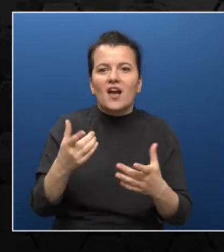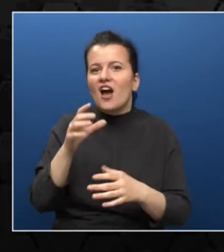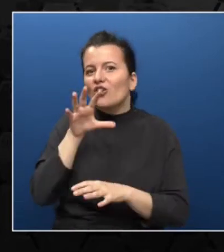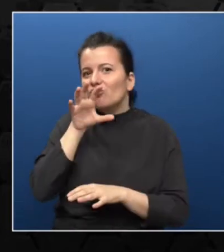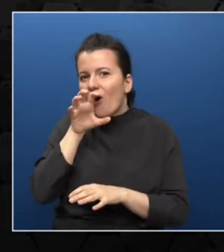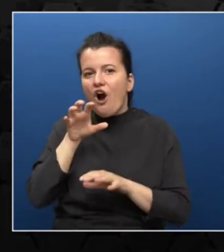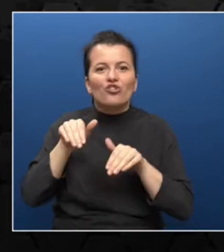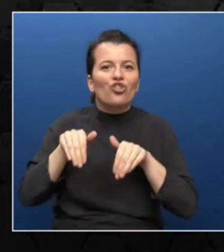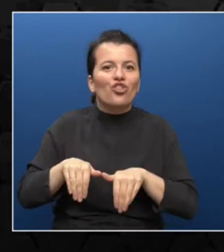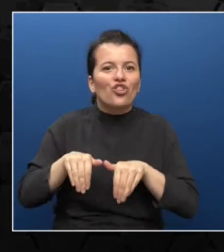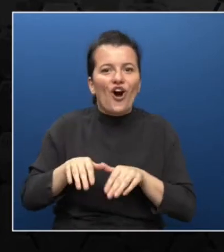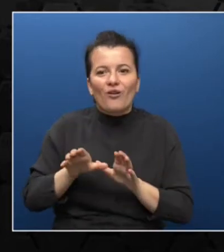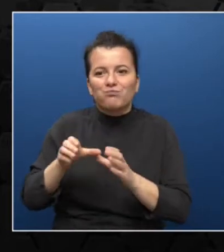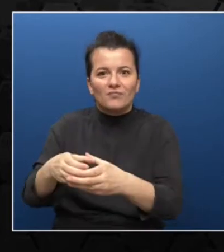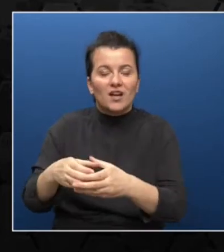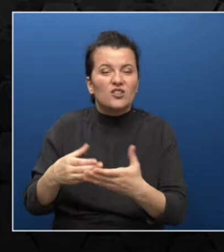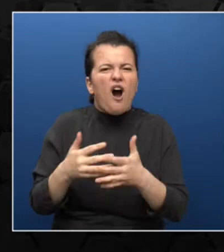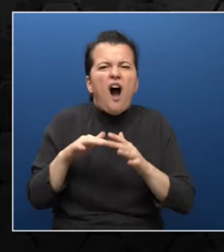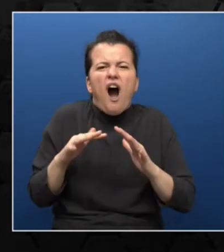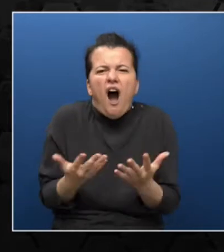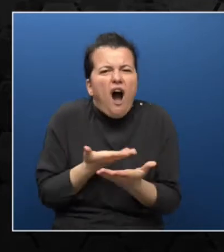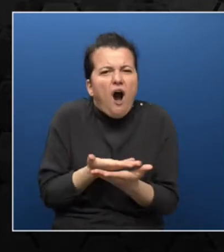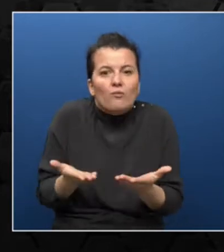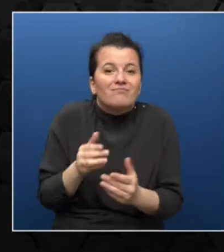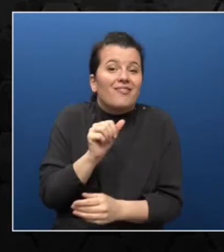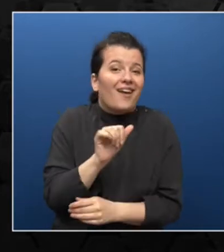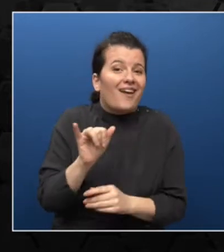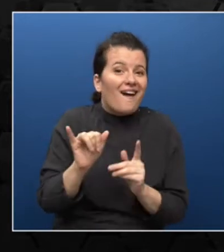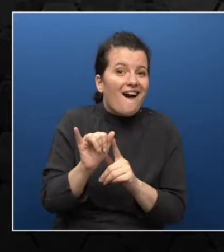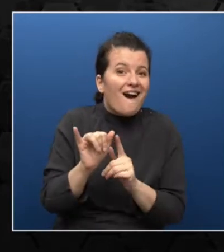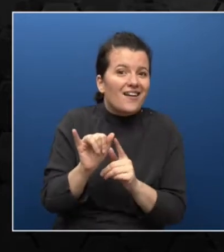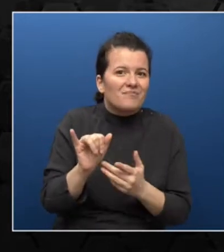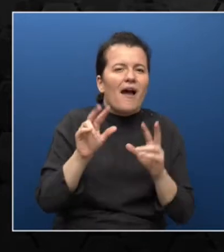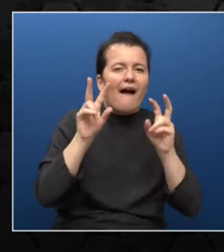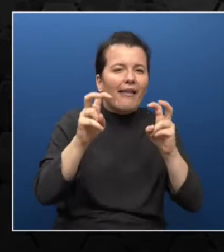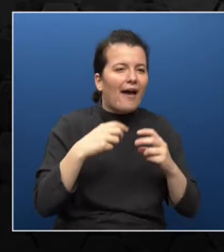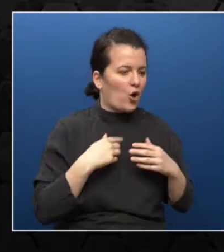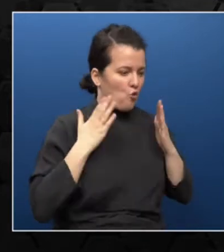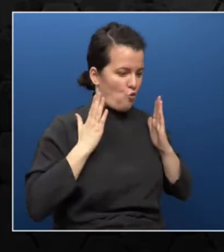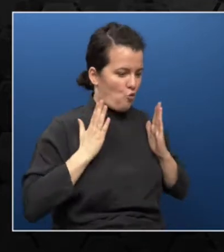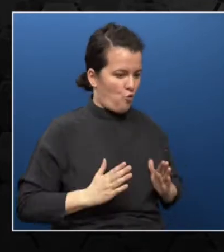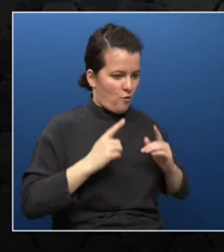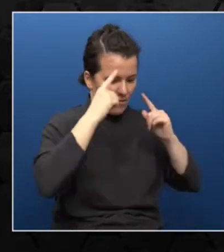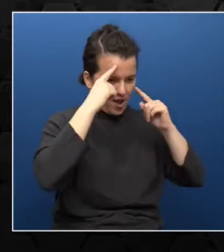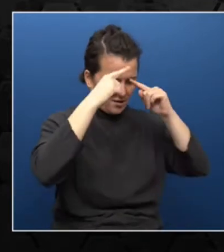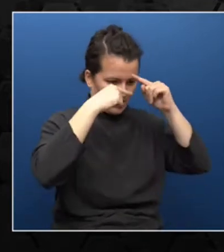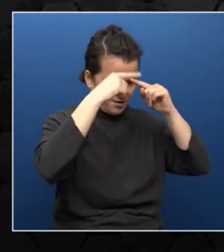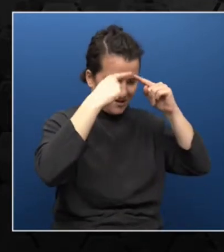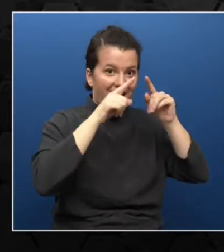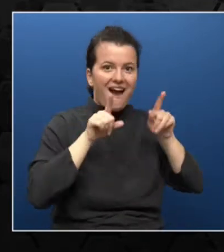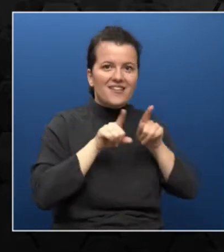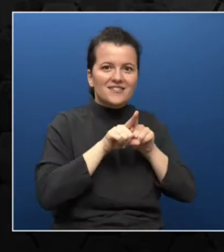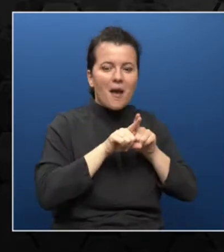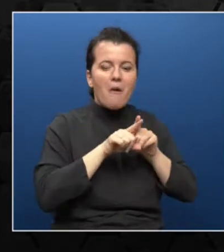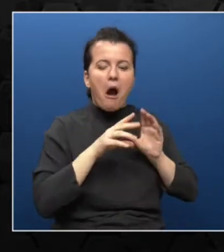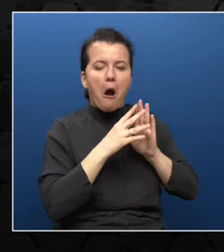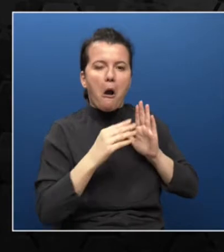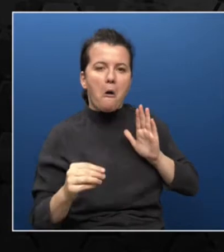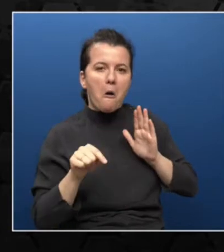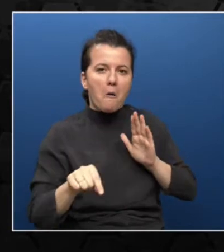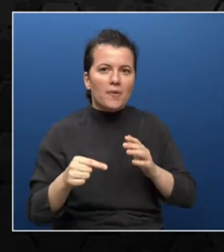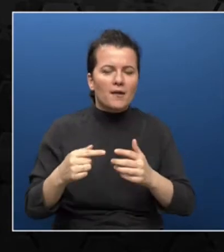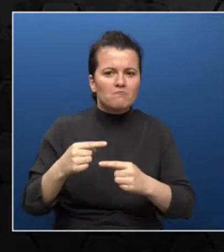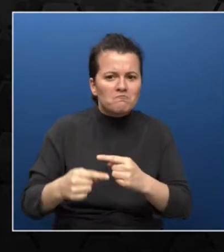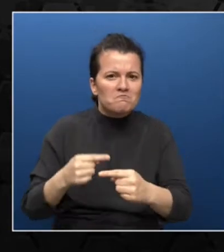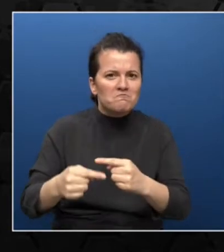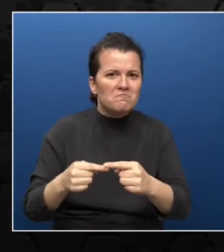intelligence. So we're trying to mimic the human brain's behavior, right? But how do we actually achieve that particular thing? We